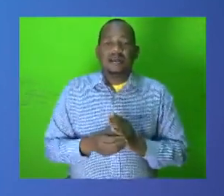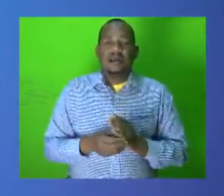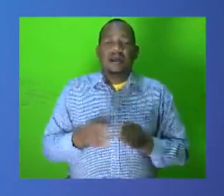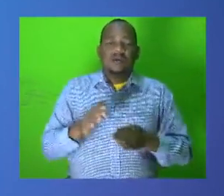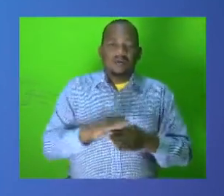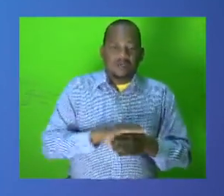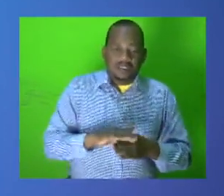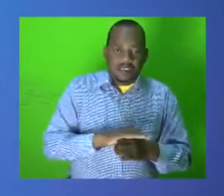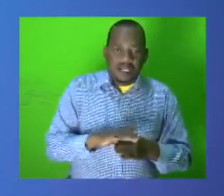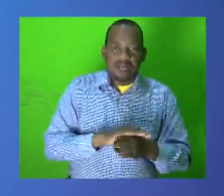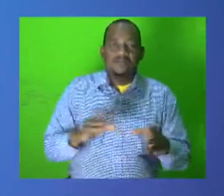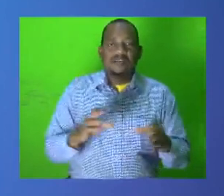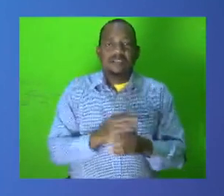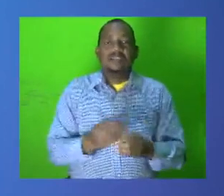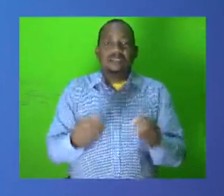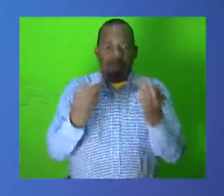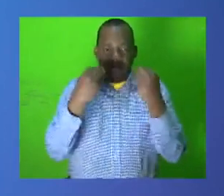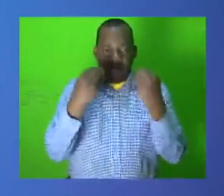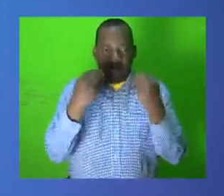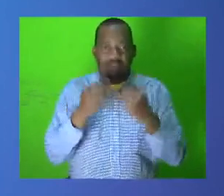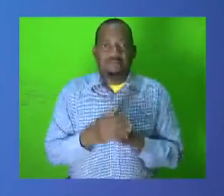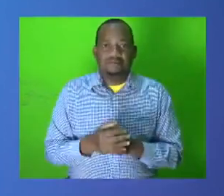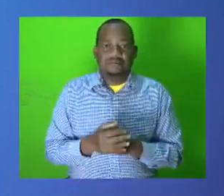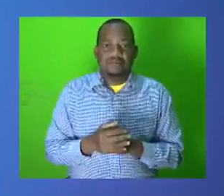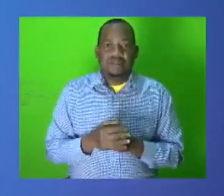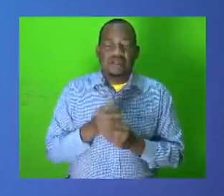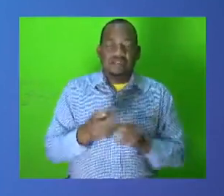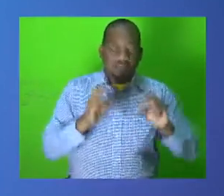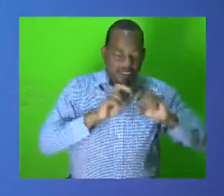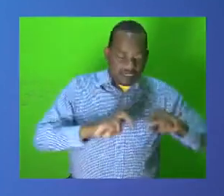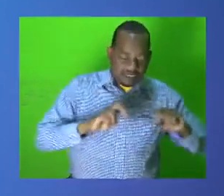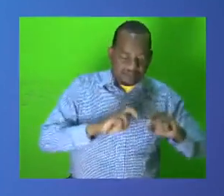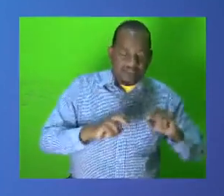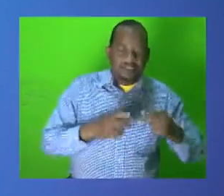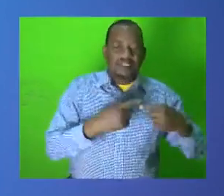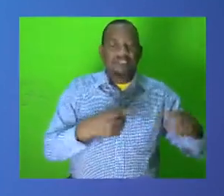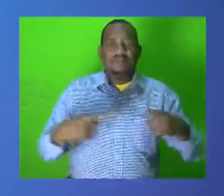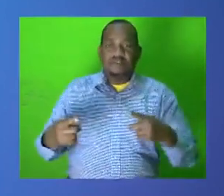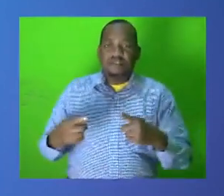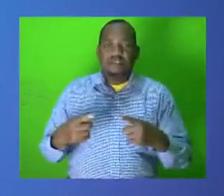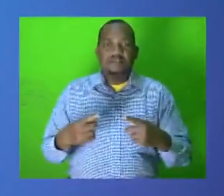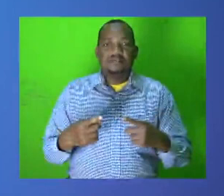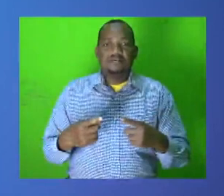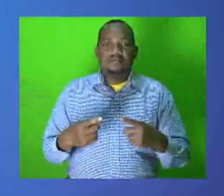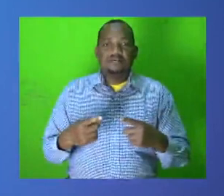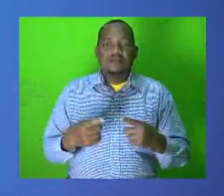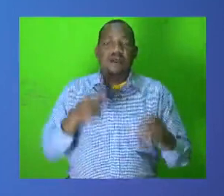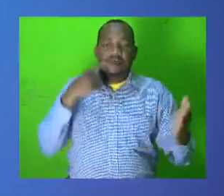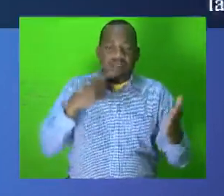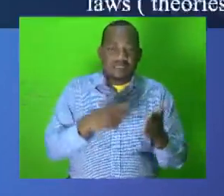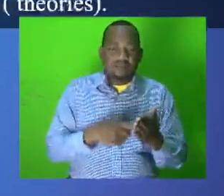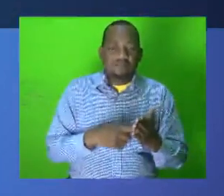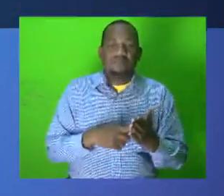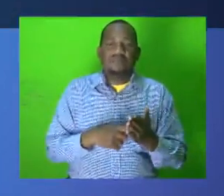and formulating of theories. As scientists, they make different theories, they use a basic research.